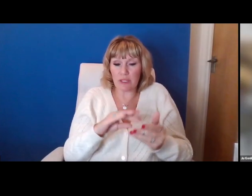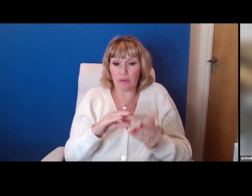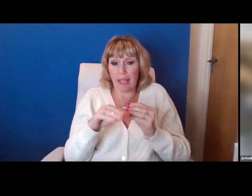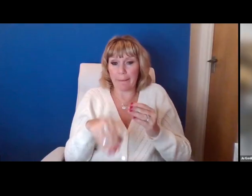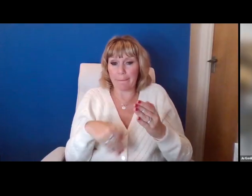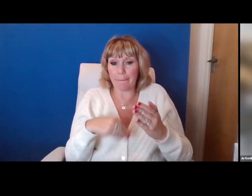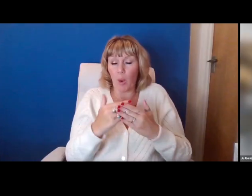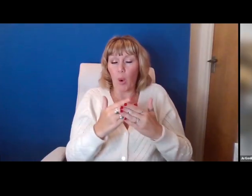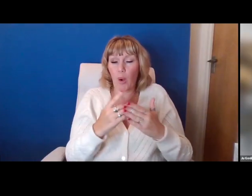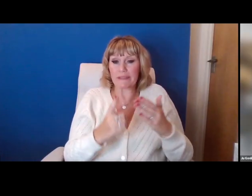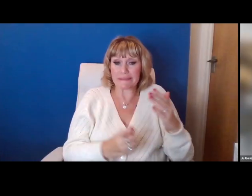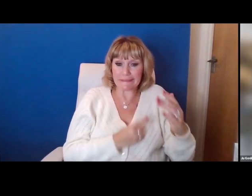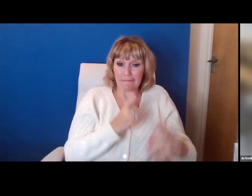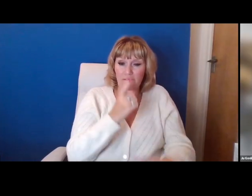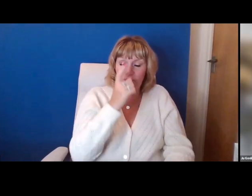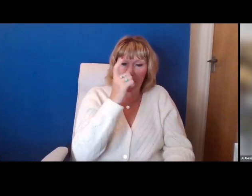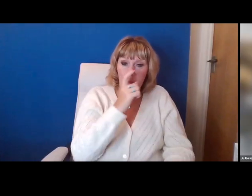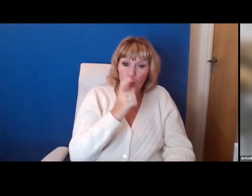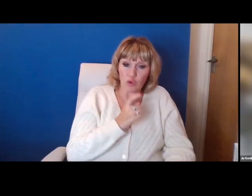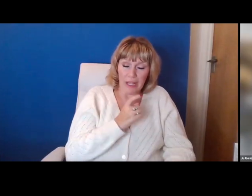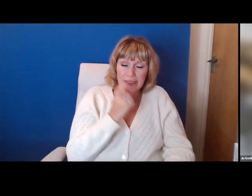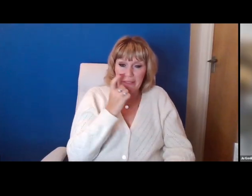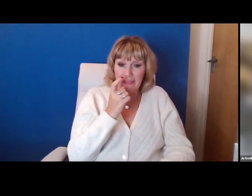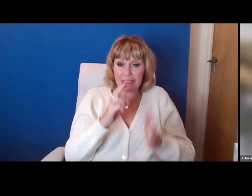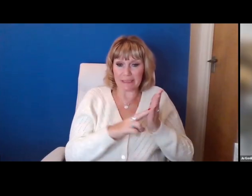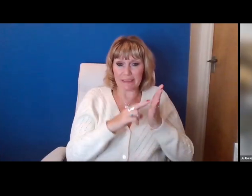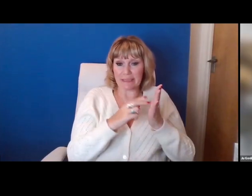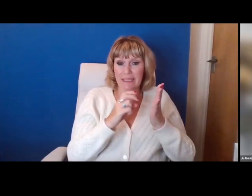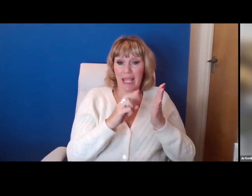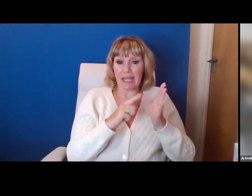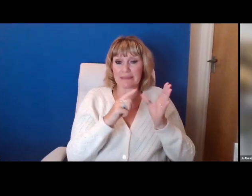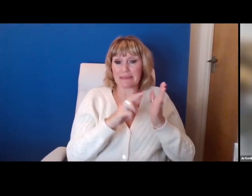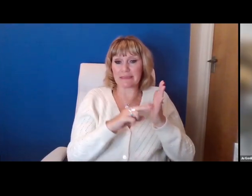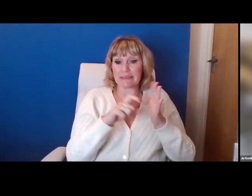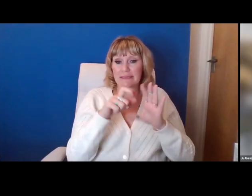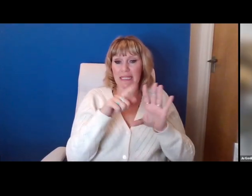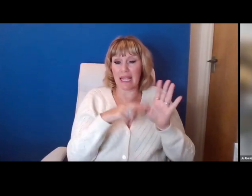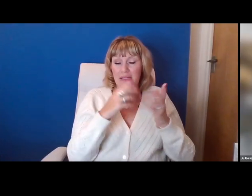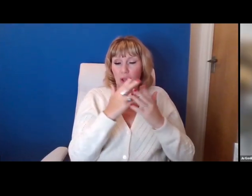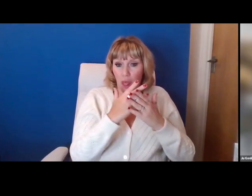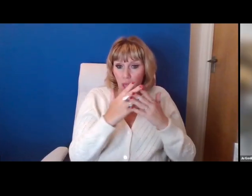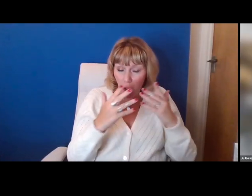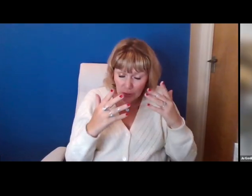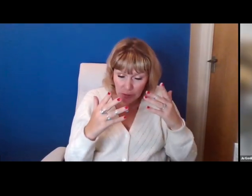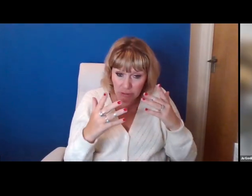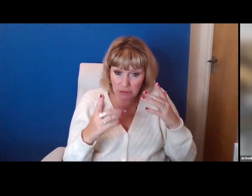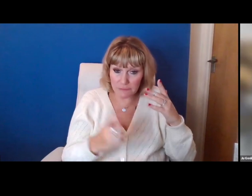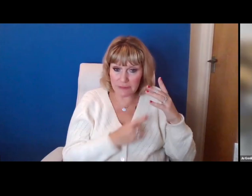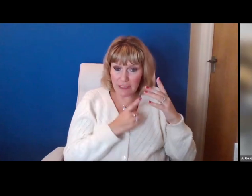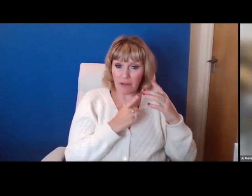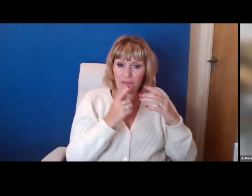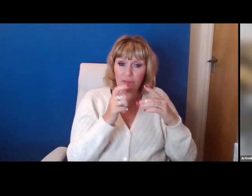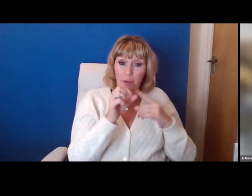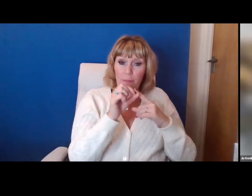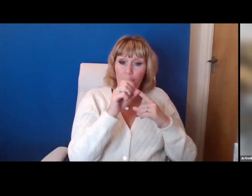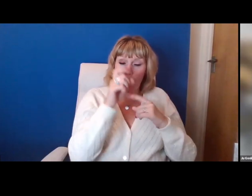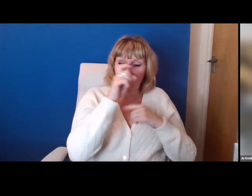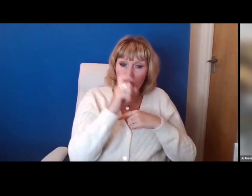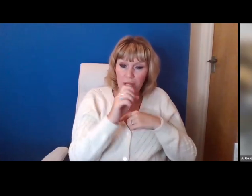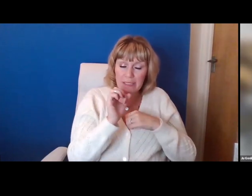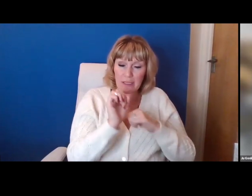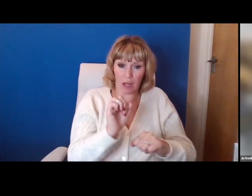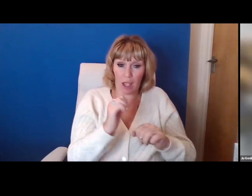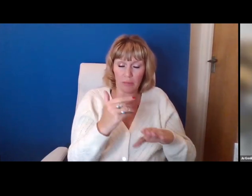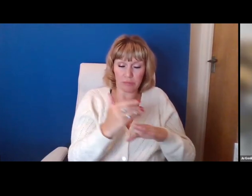I think those, Nancy has a lot of self-portraits within her practice, and I hope this has inspired you to